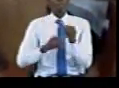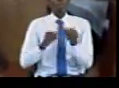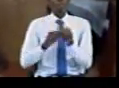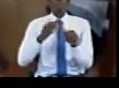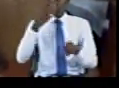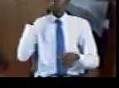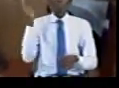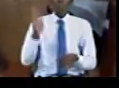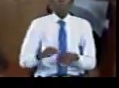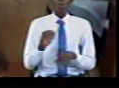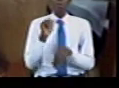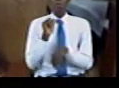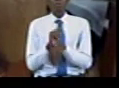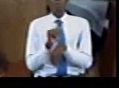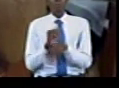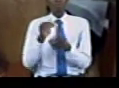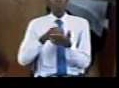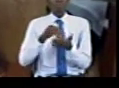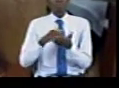that again? And the Lord